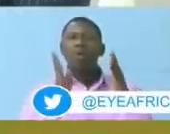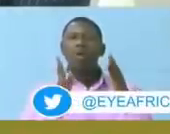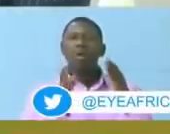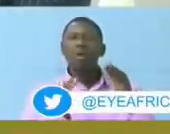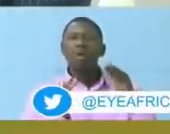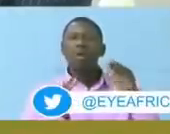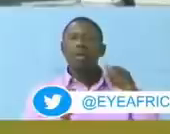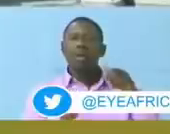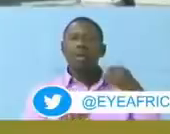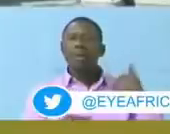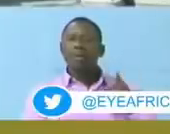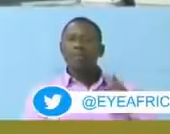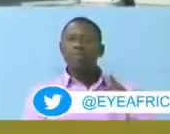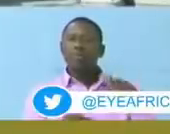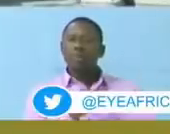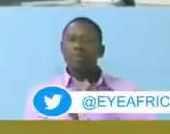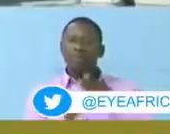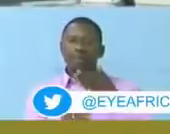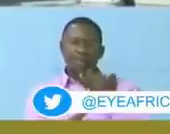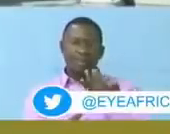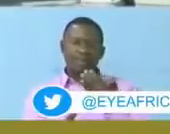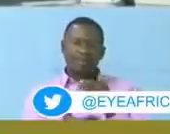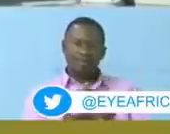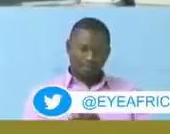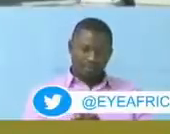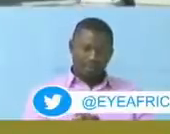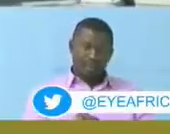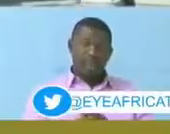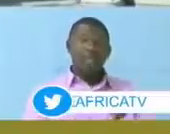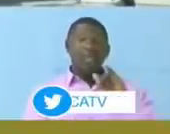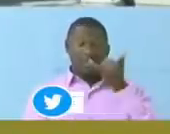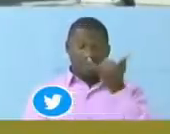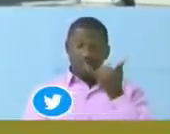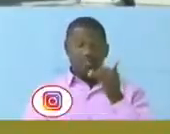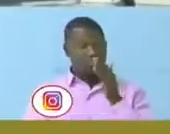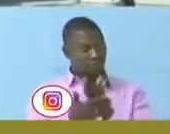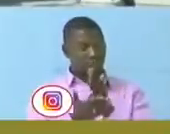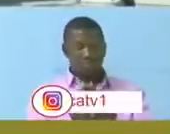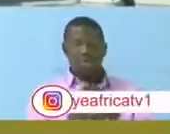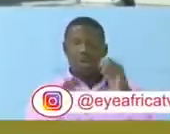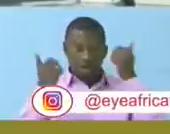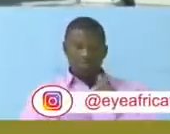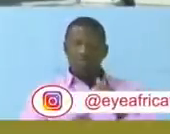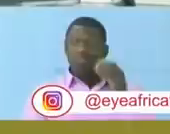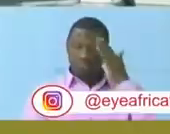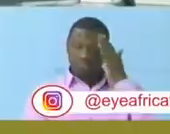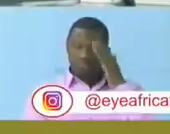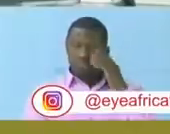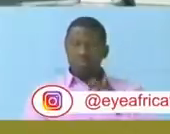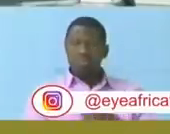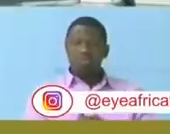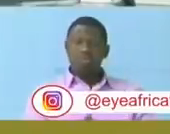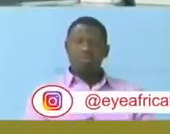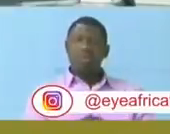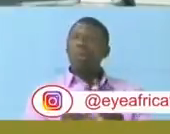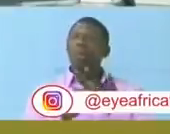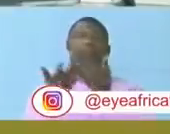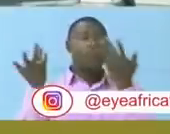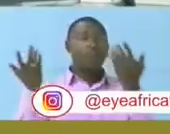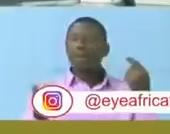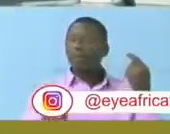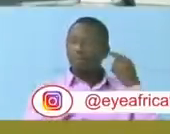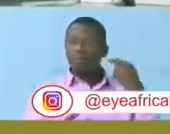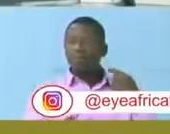that was in the public domain. I read a lot of